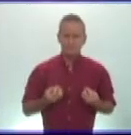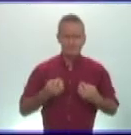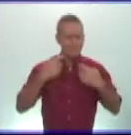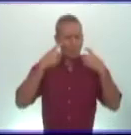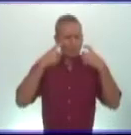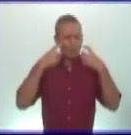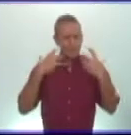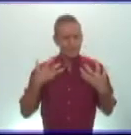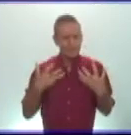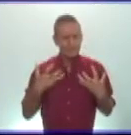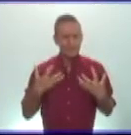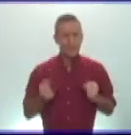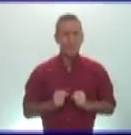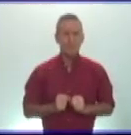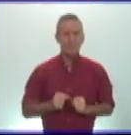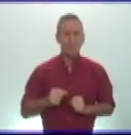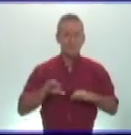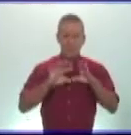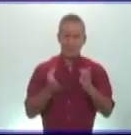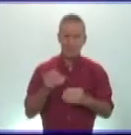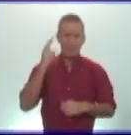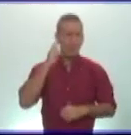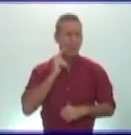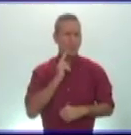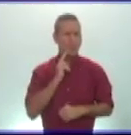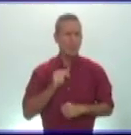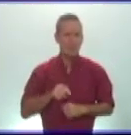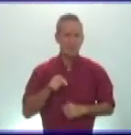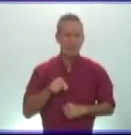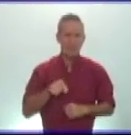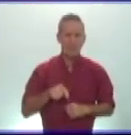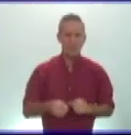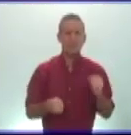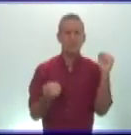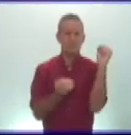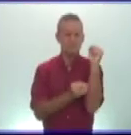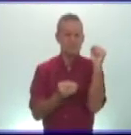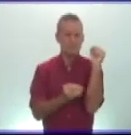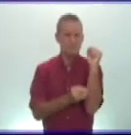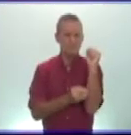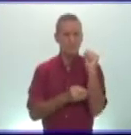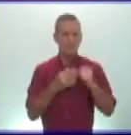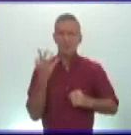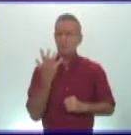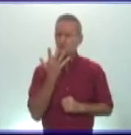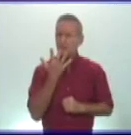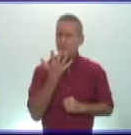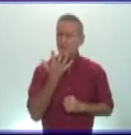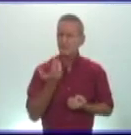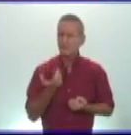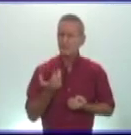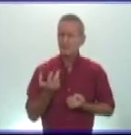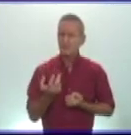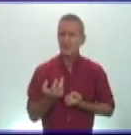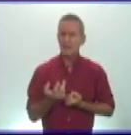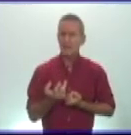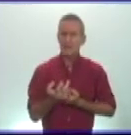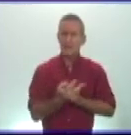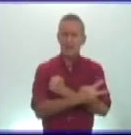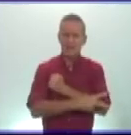precisely from that ancient world, and became a powerful empire. We are talking about the Roman civilization.